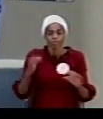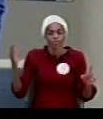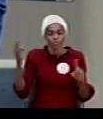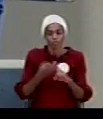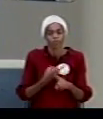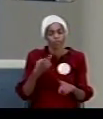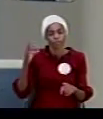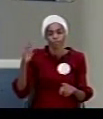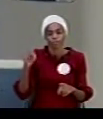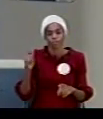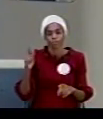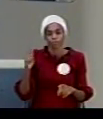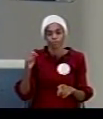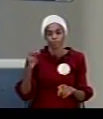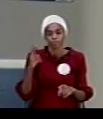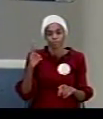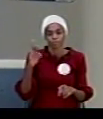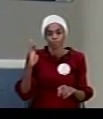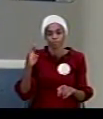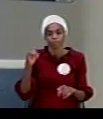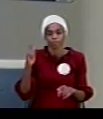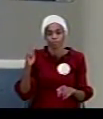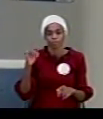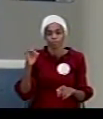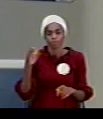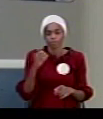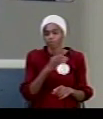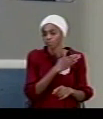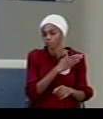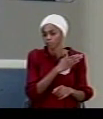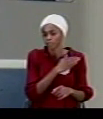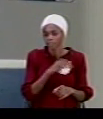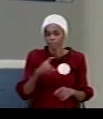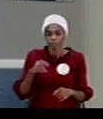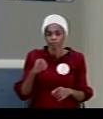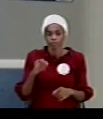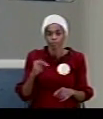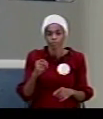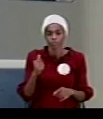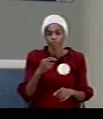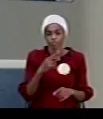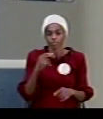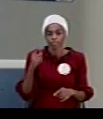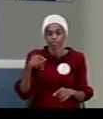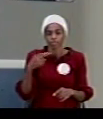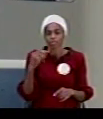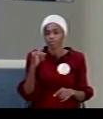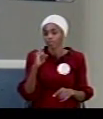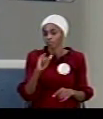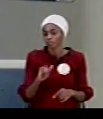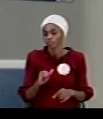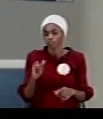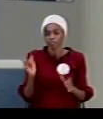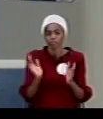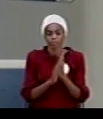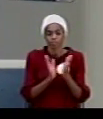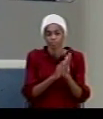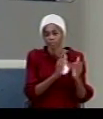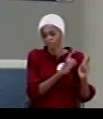pornography. Now a new creature has emerged. Next testifier, please. Praise the